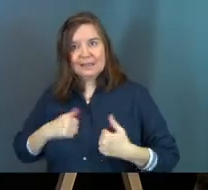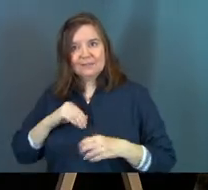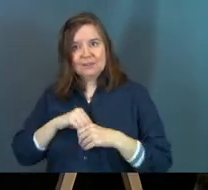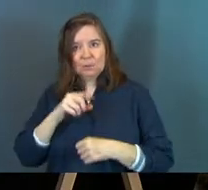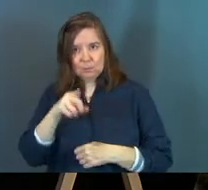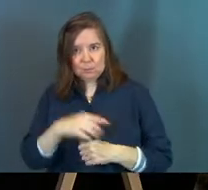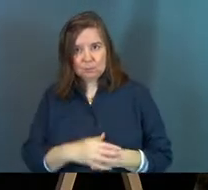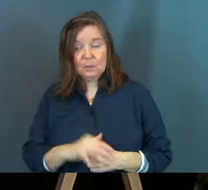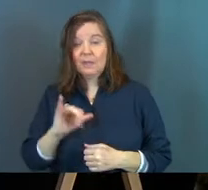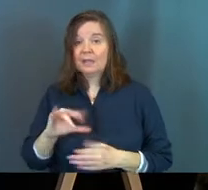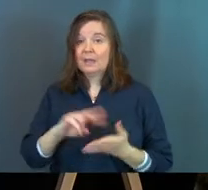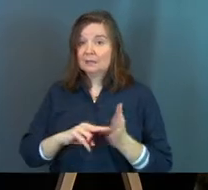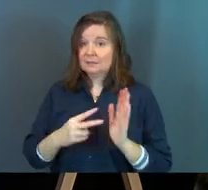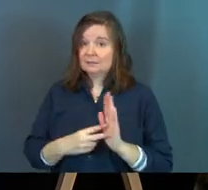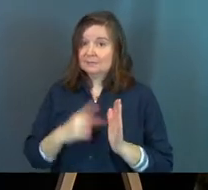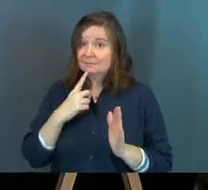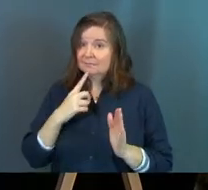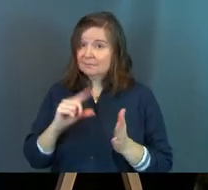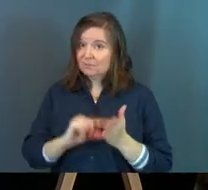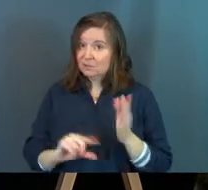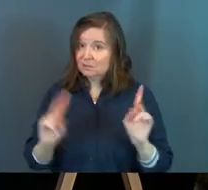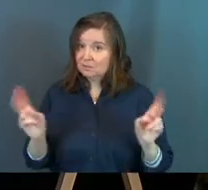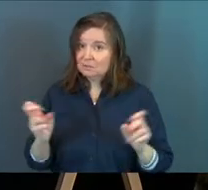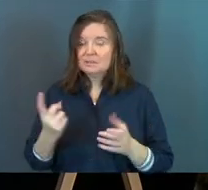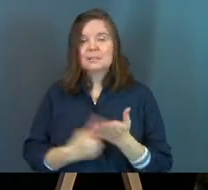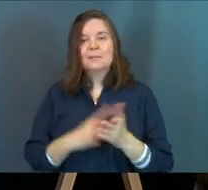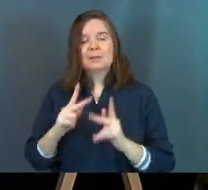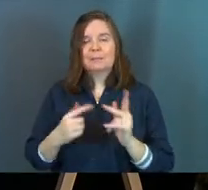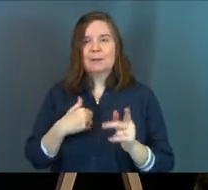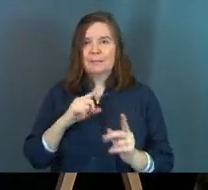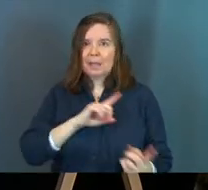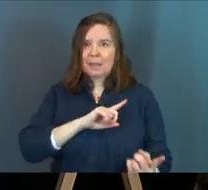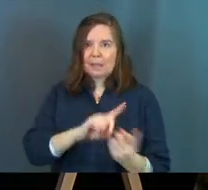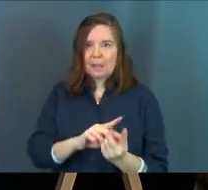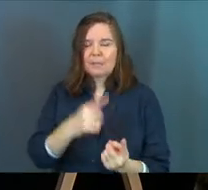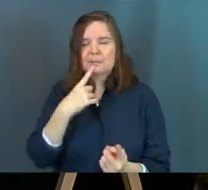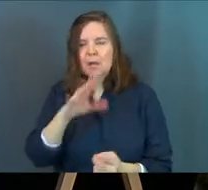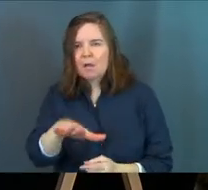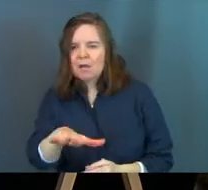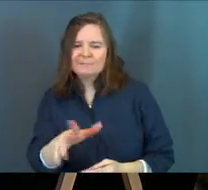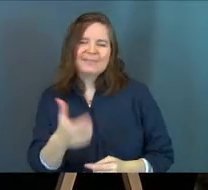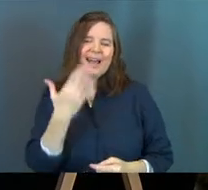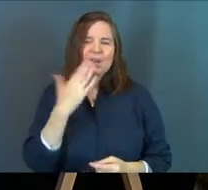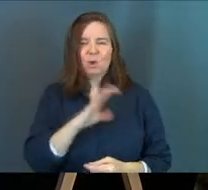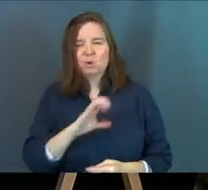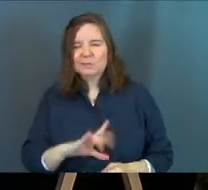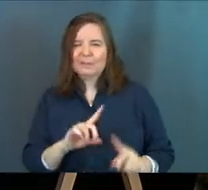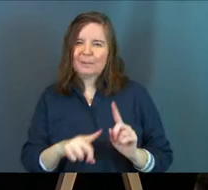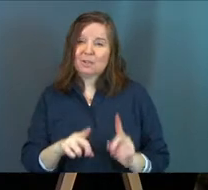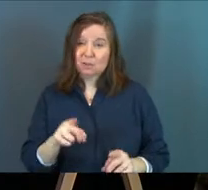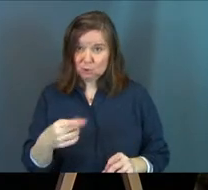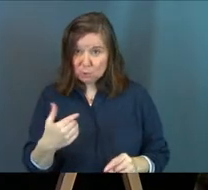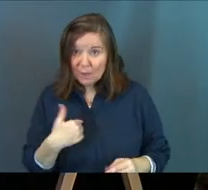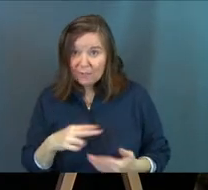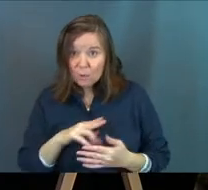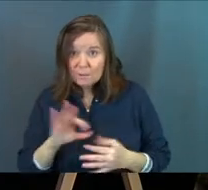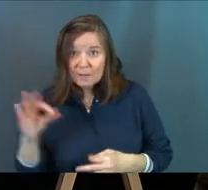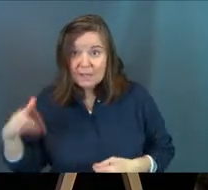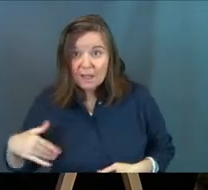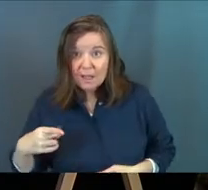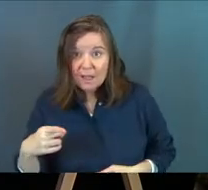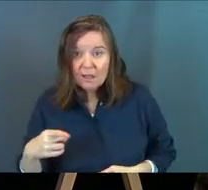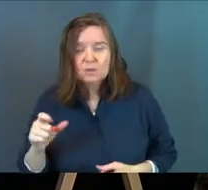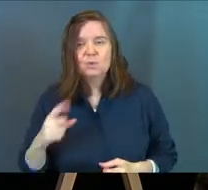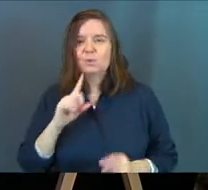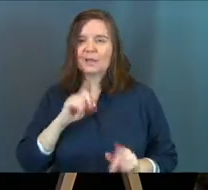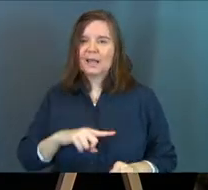you. That's what that verse says. Sometimes people might come up to you and say, yeah, I know you're a Christian, but do you have the Holy Spirit?